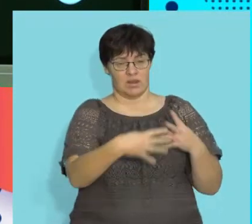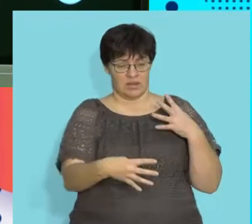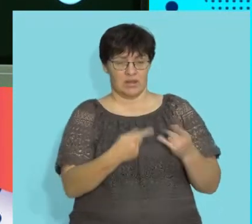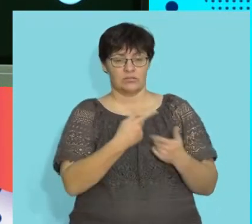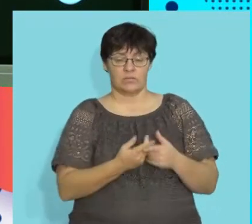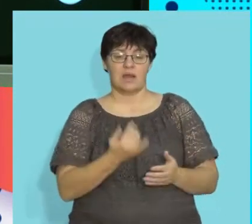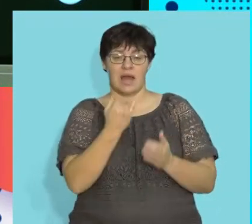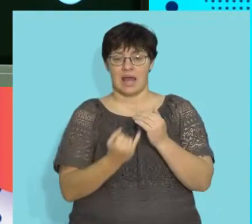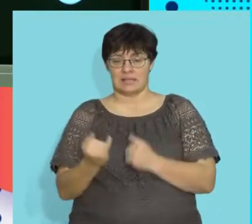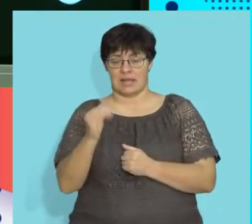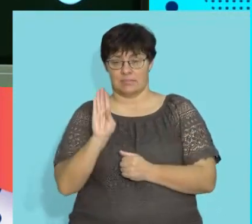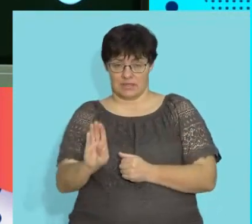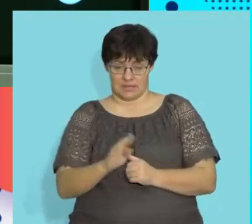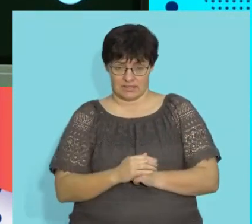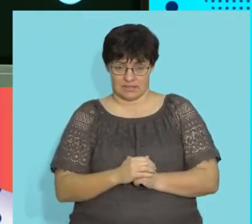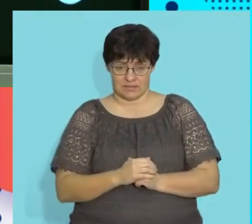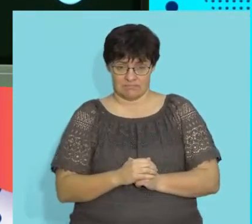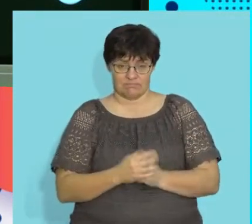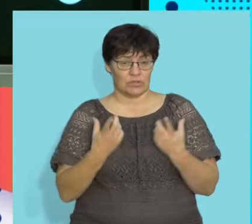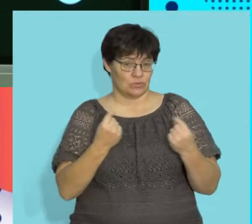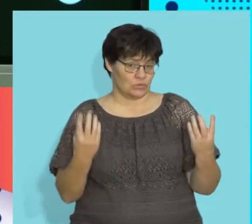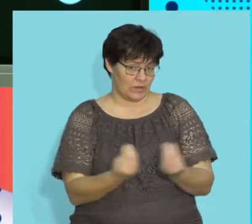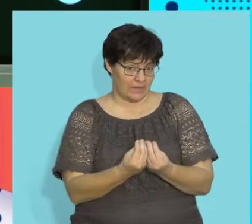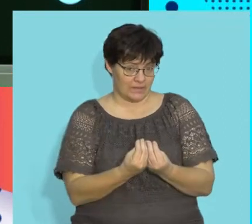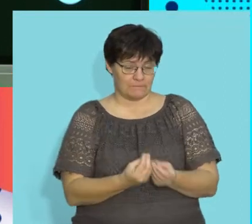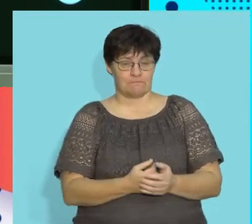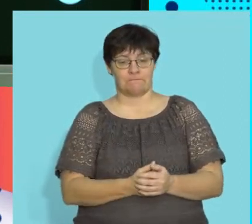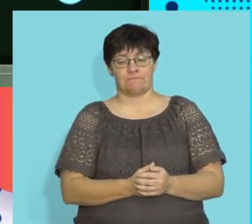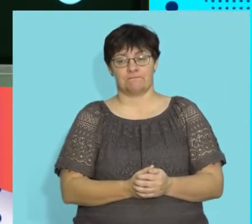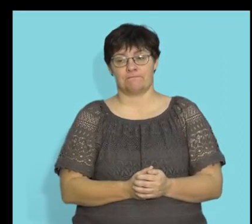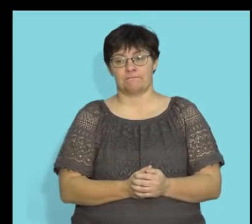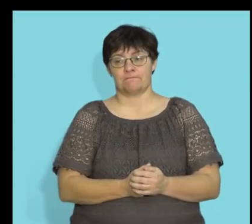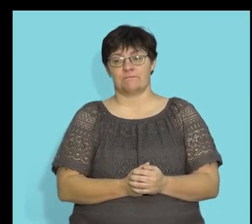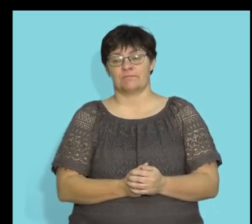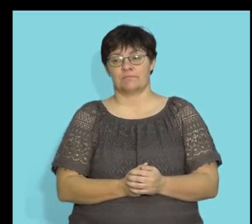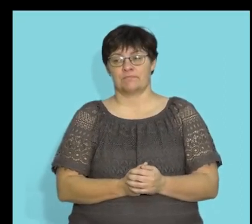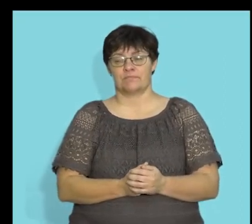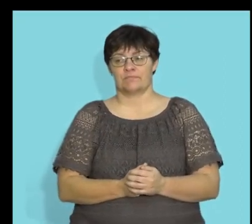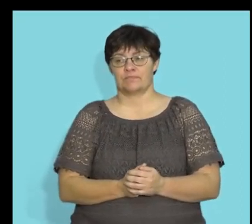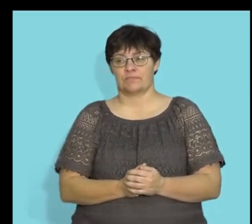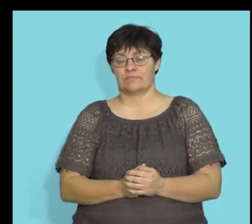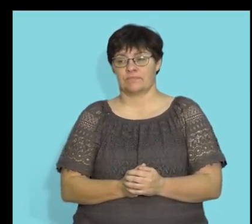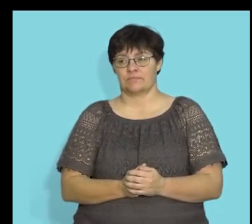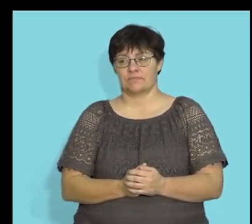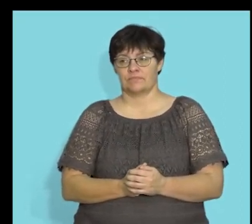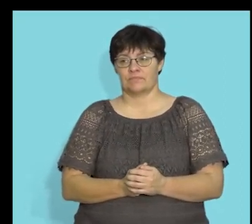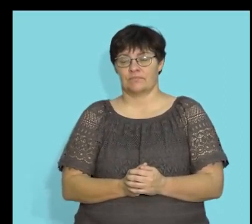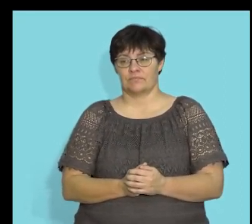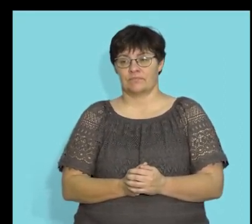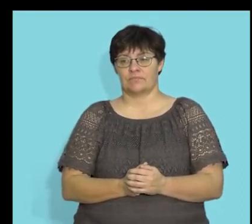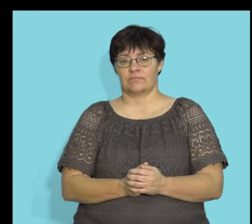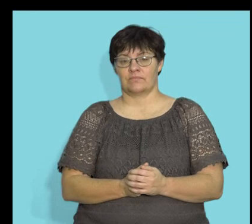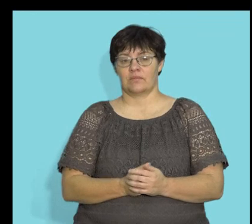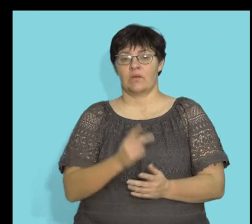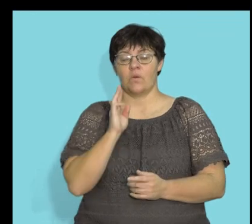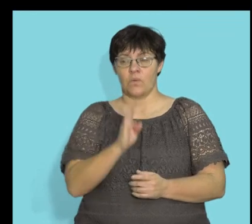formula in order to isolate b. Let's do that together. So we